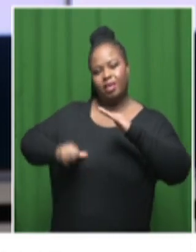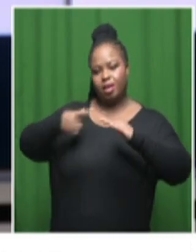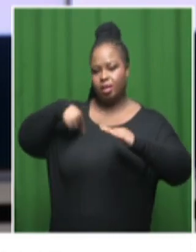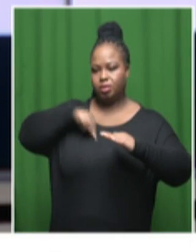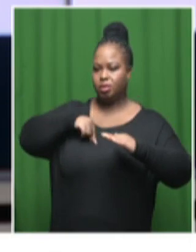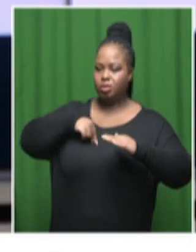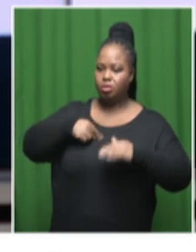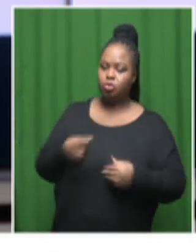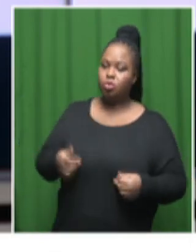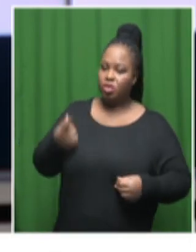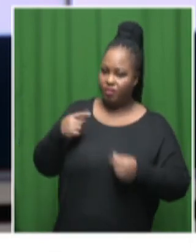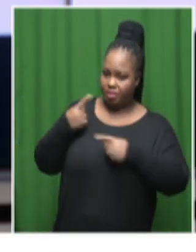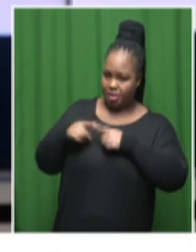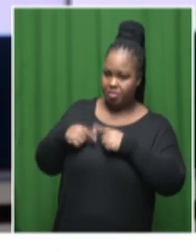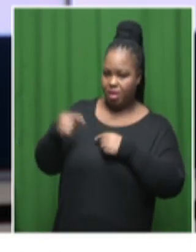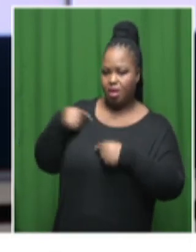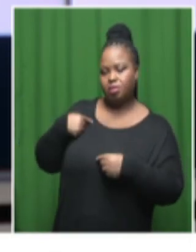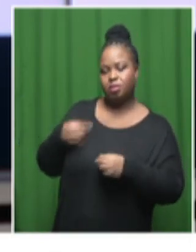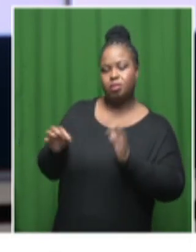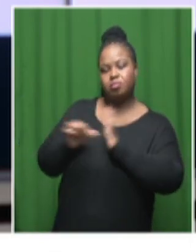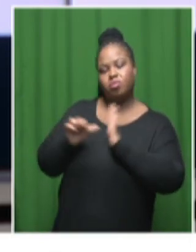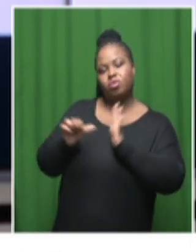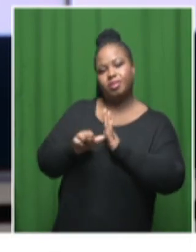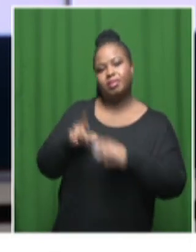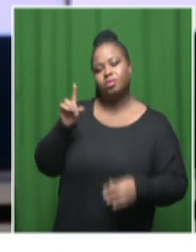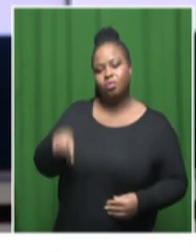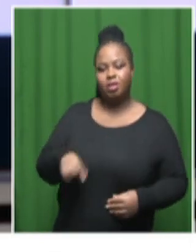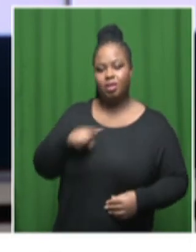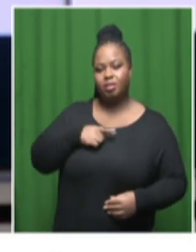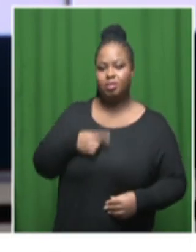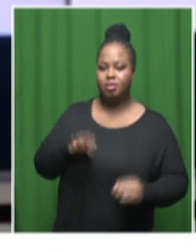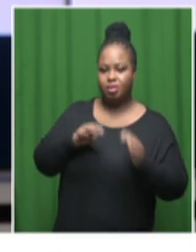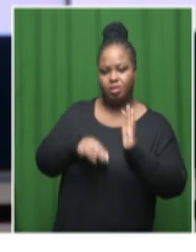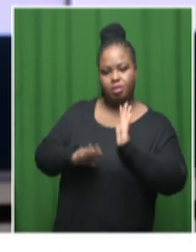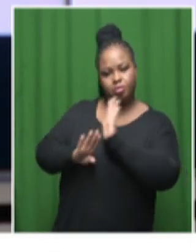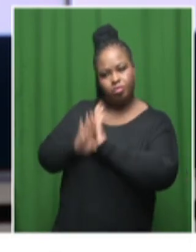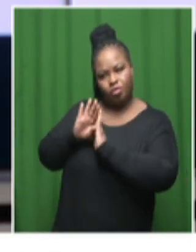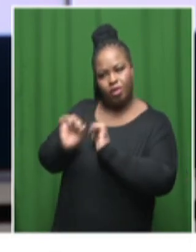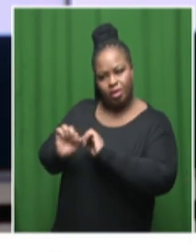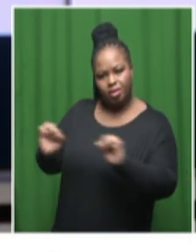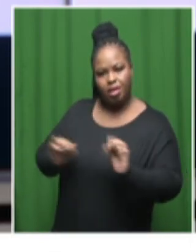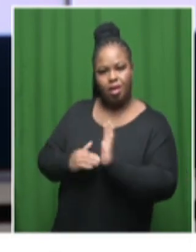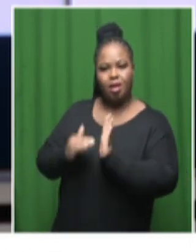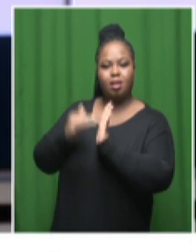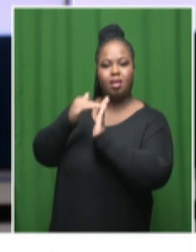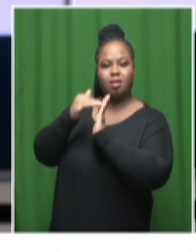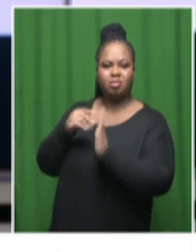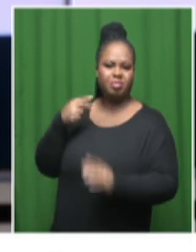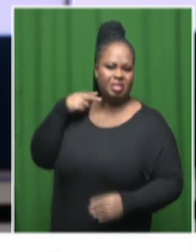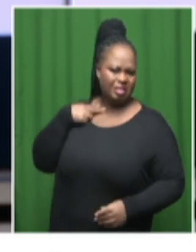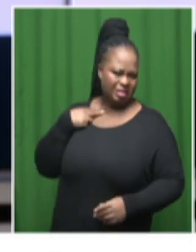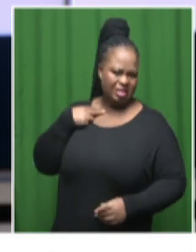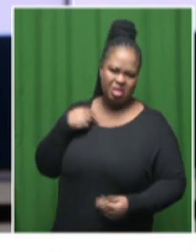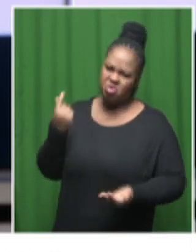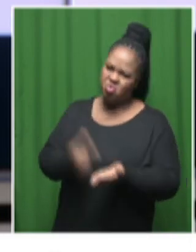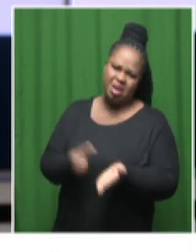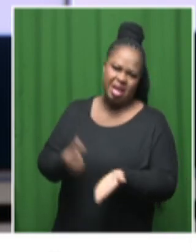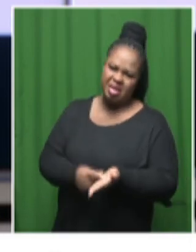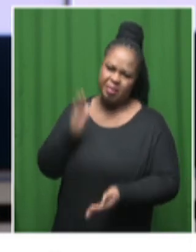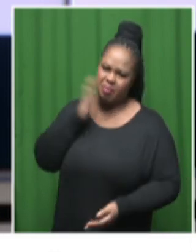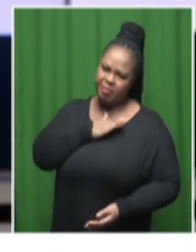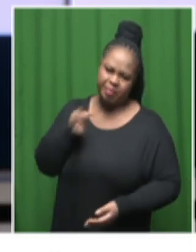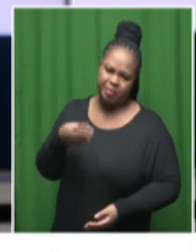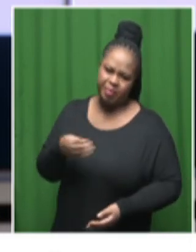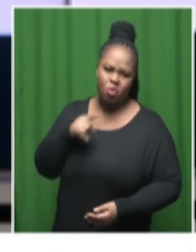So for them to play us, it's very key and important because it improves their rankings. So I'm disappointed that Uganda is not here because it's